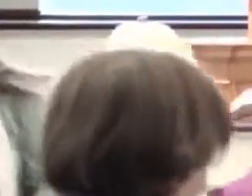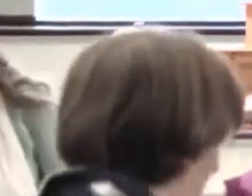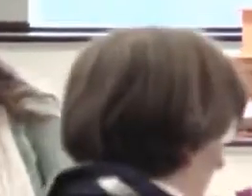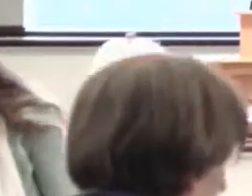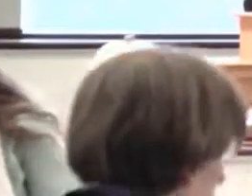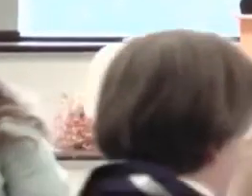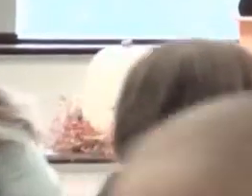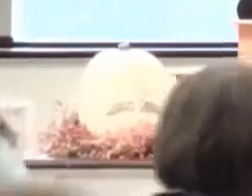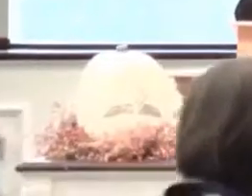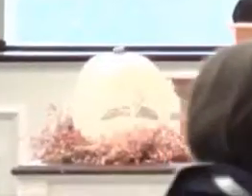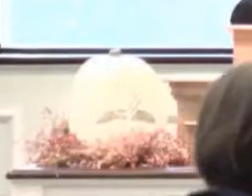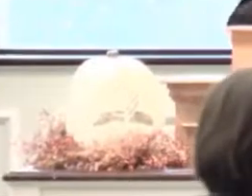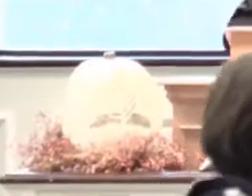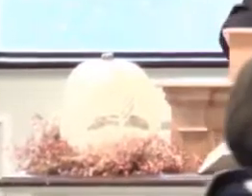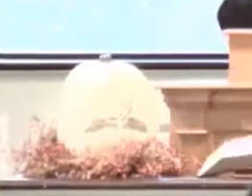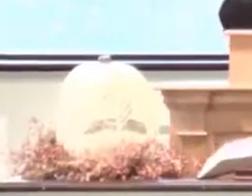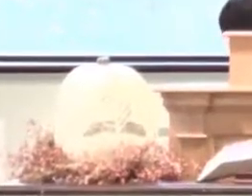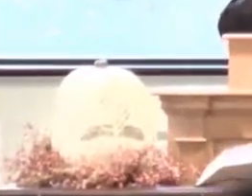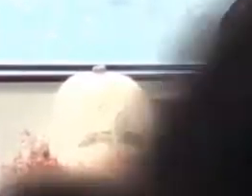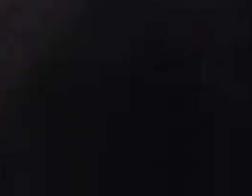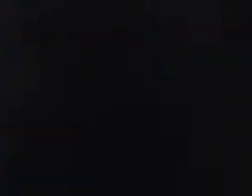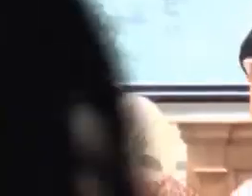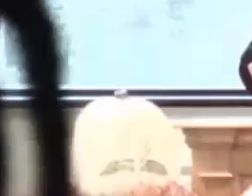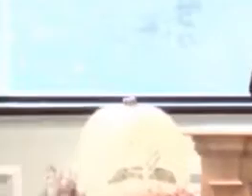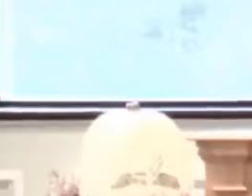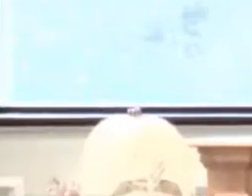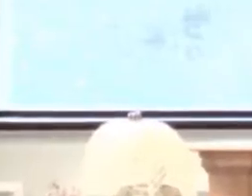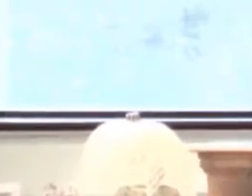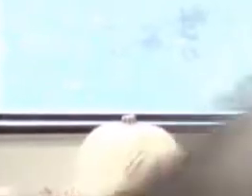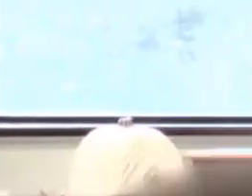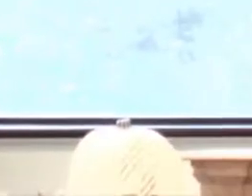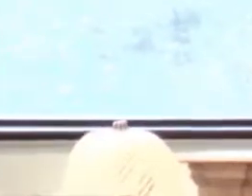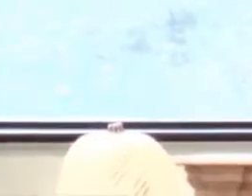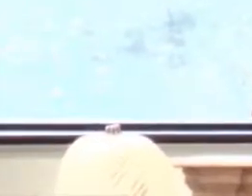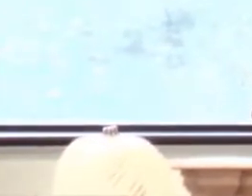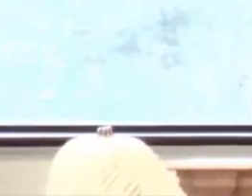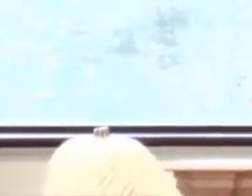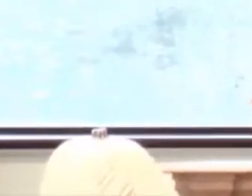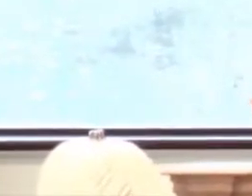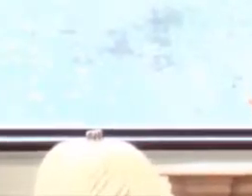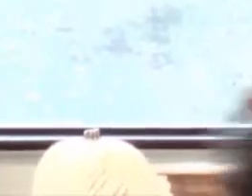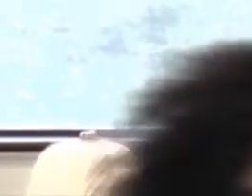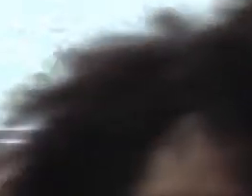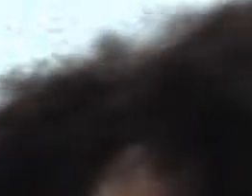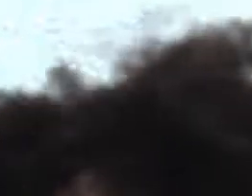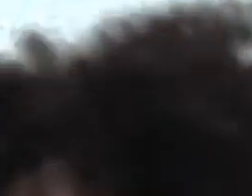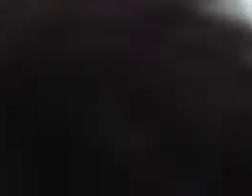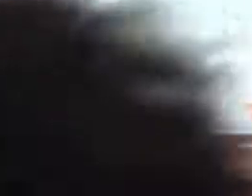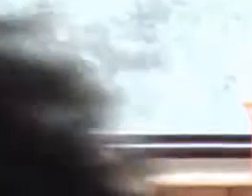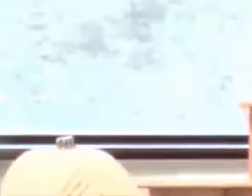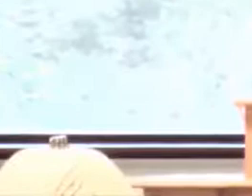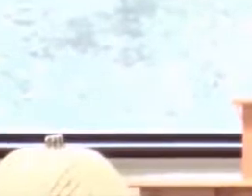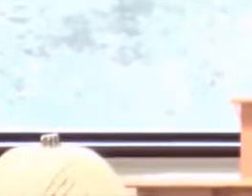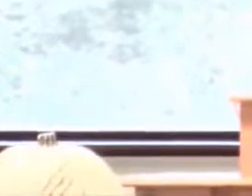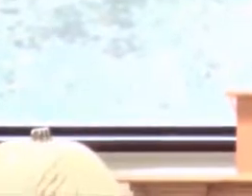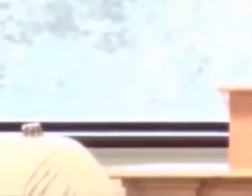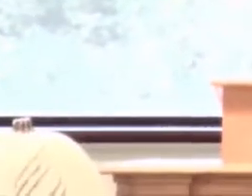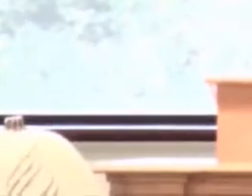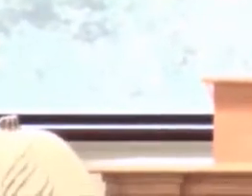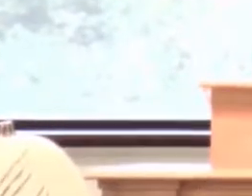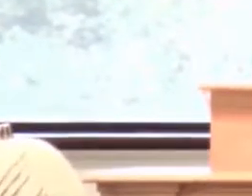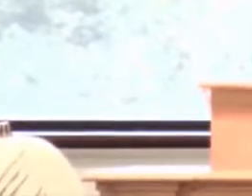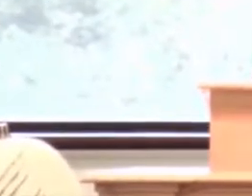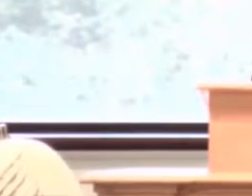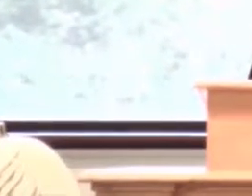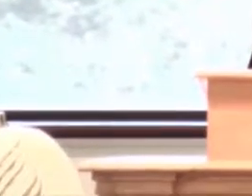Happy Sabbath, church. Happy Sabbath. Okay. It's time to welcome our guests to